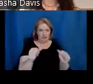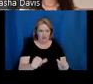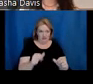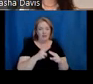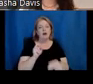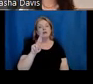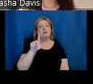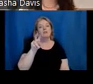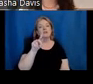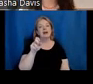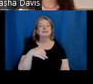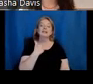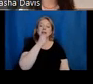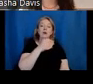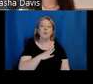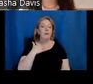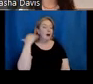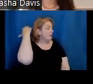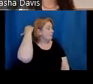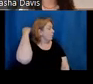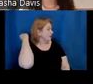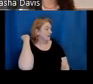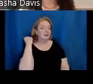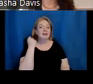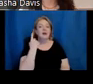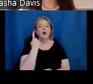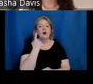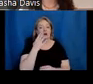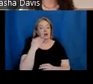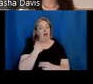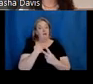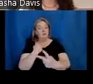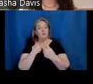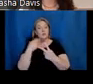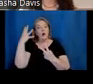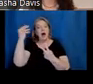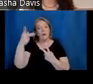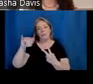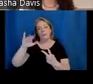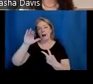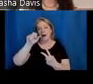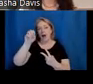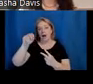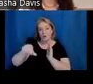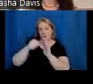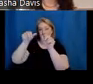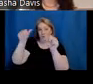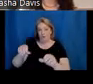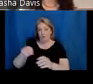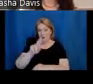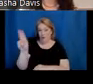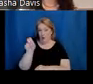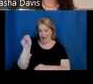young woman with a ponytail, one of only two outdoor Pablo Picasso sculptures in the United